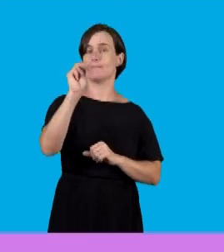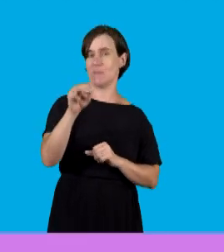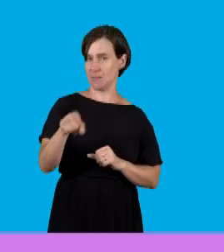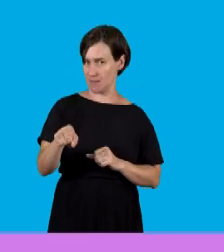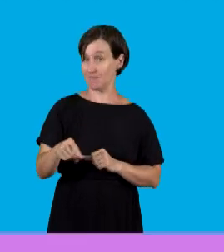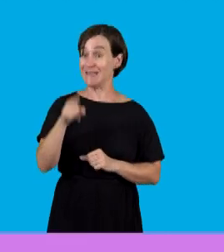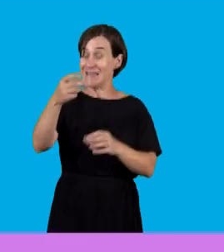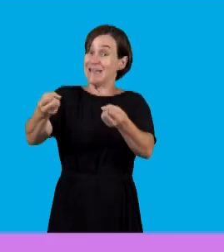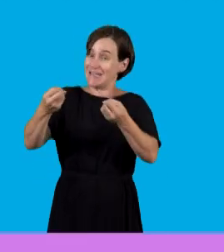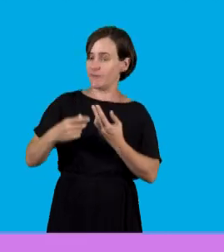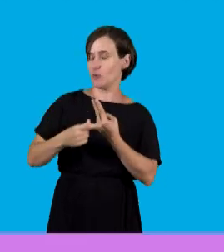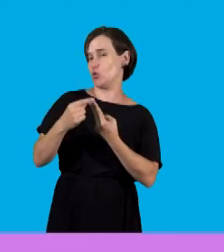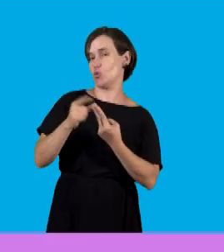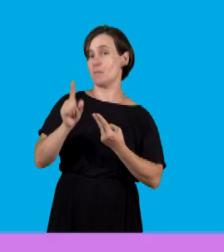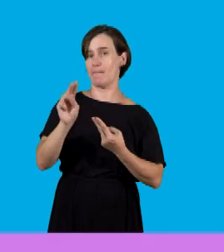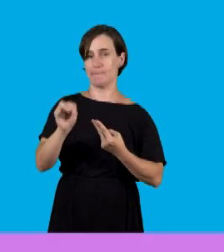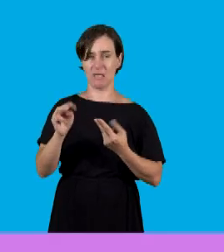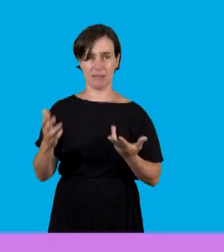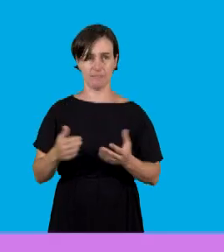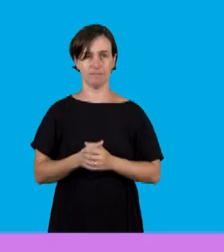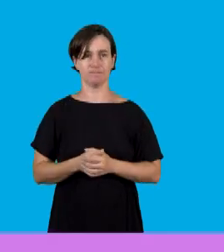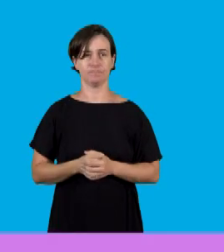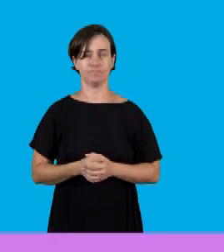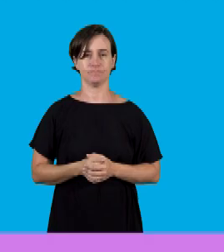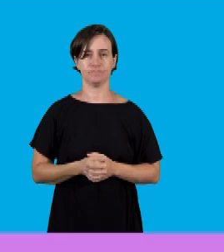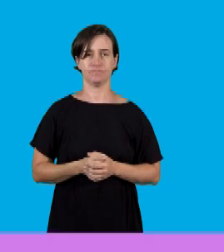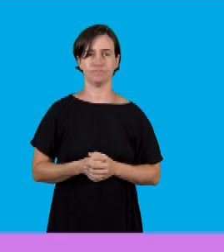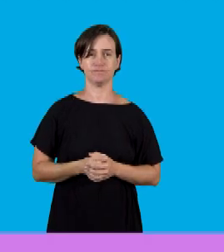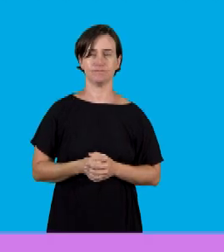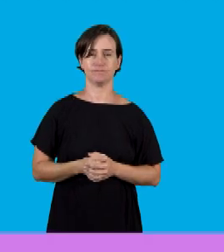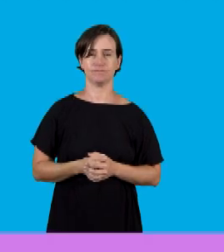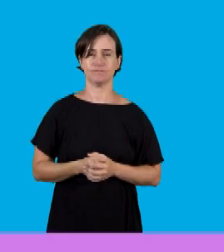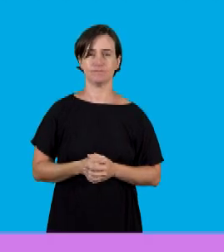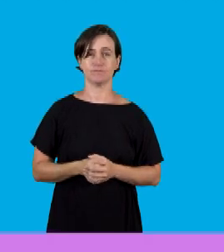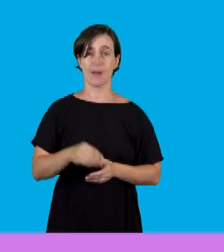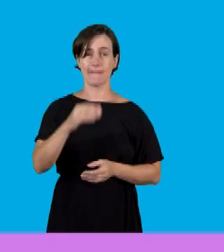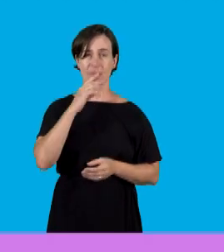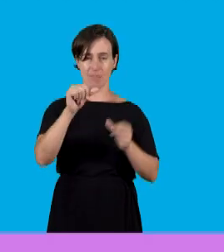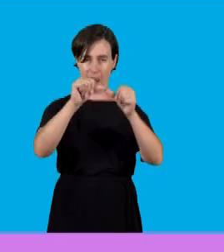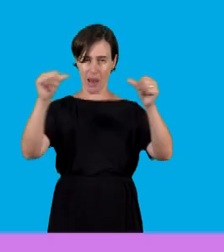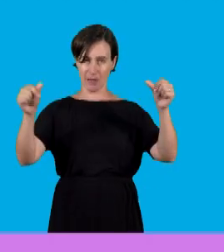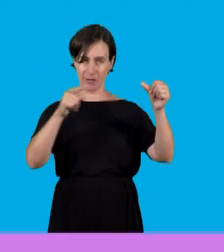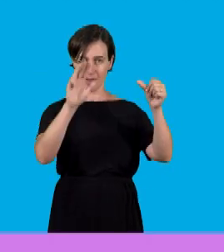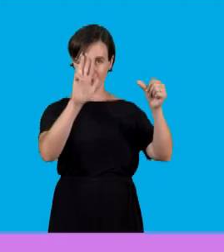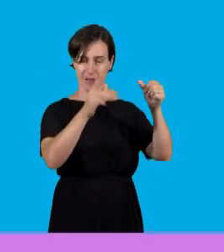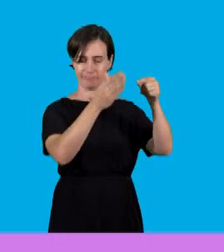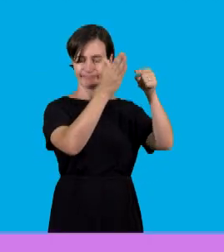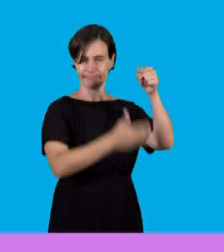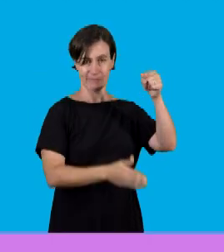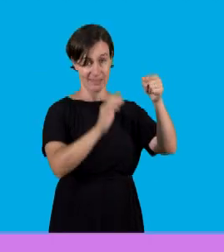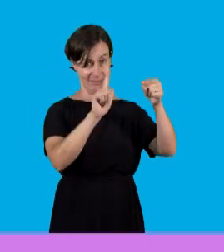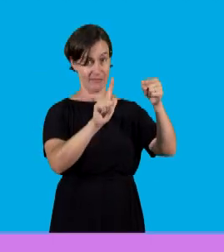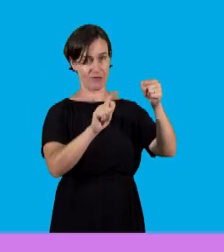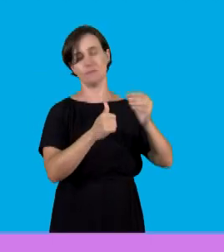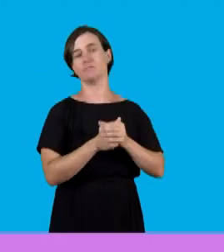calculate it in meters. We are given the direction. So the actual dimensions now, it means we'll have to take the length and